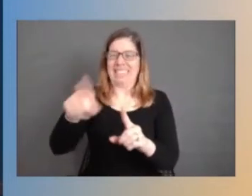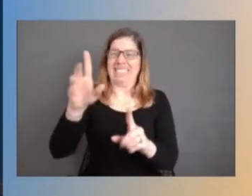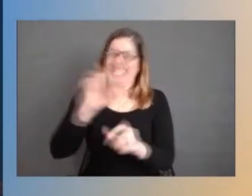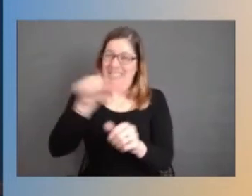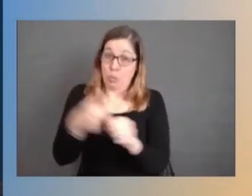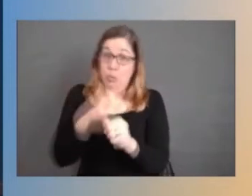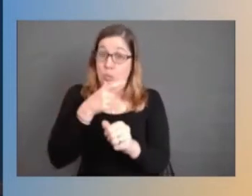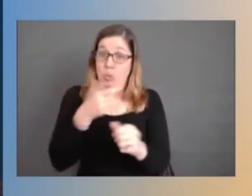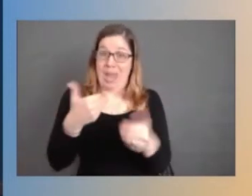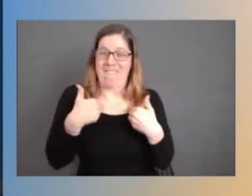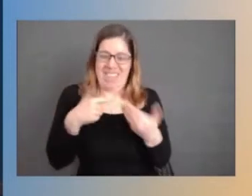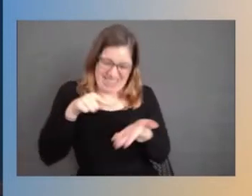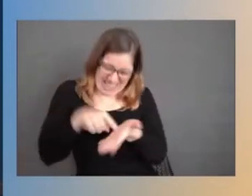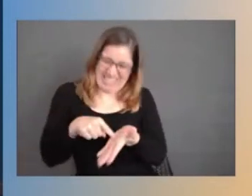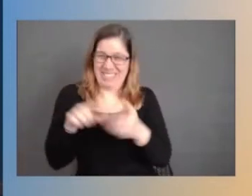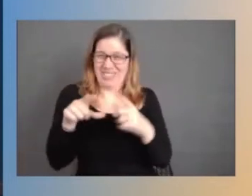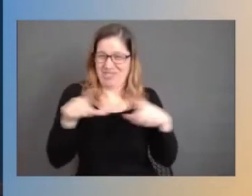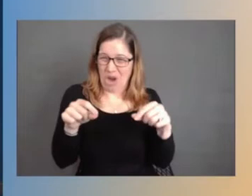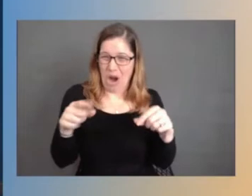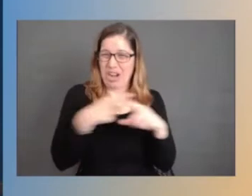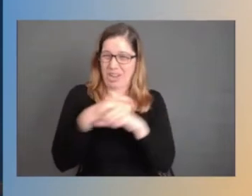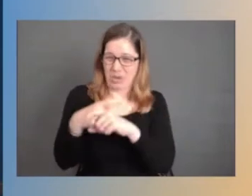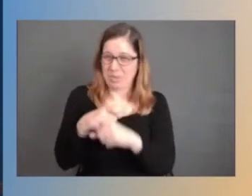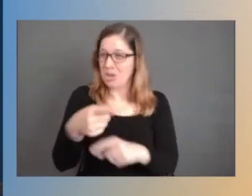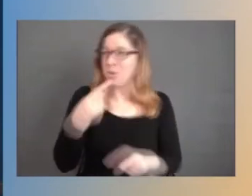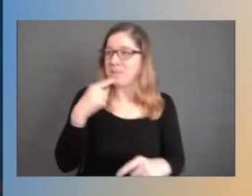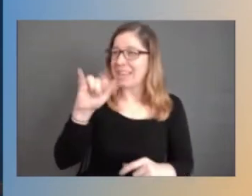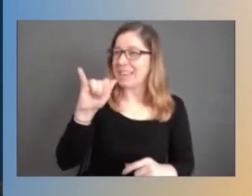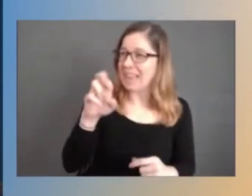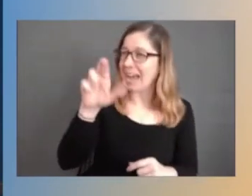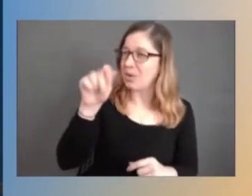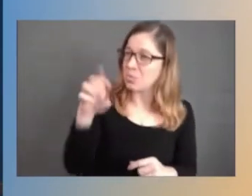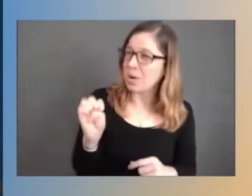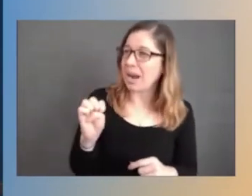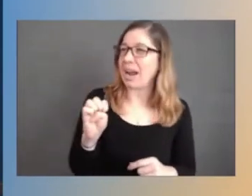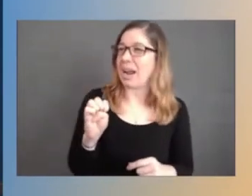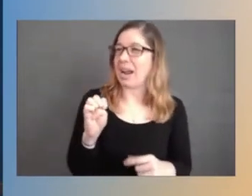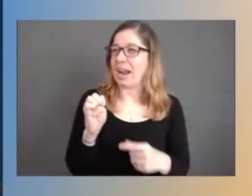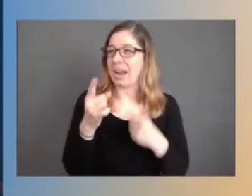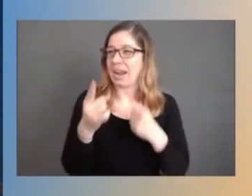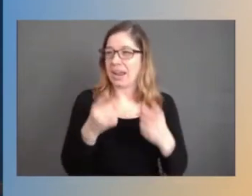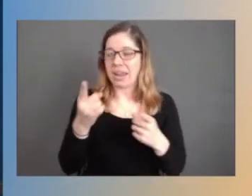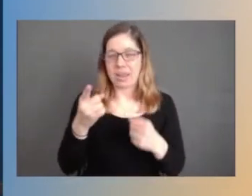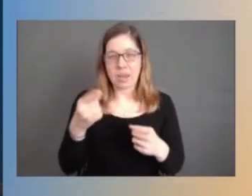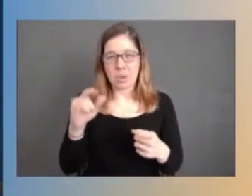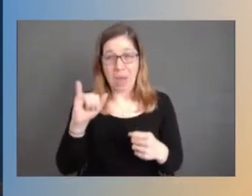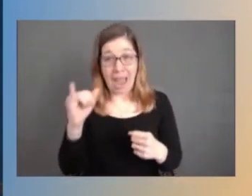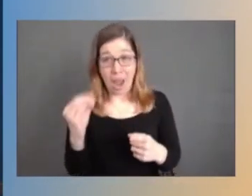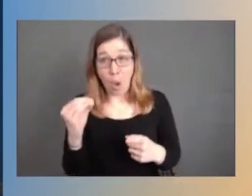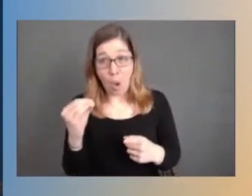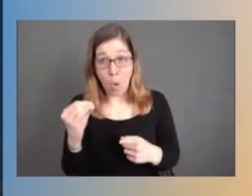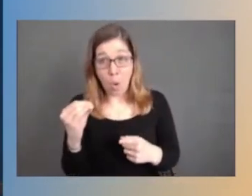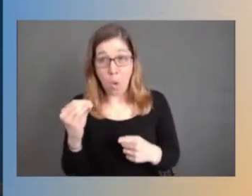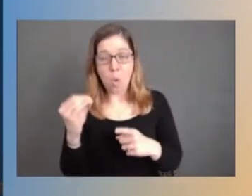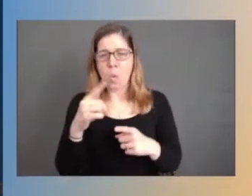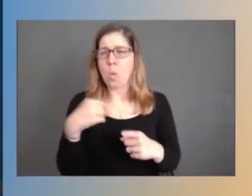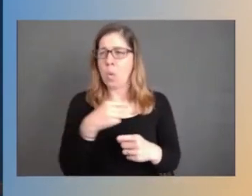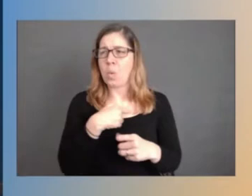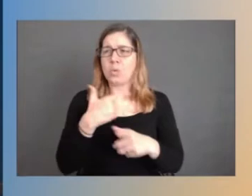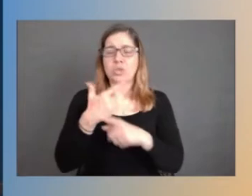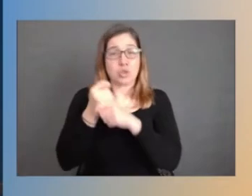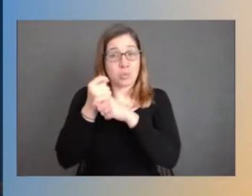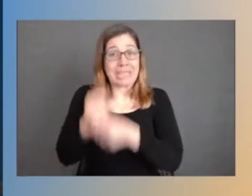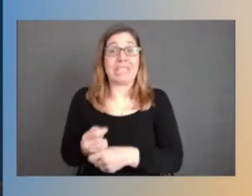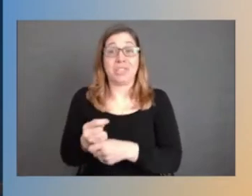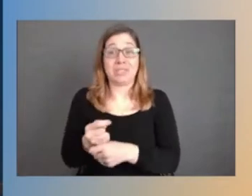this card. So when you say line rate and the way we're doing I/O, the traditional I/O at the lowest level